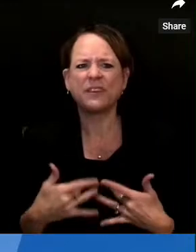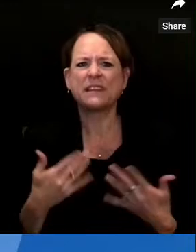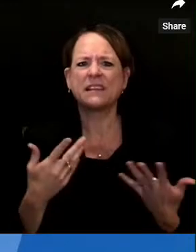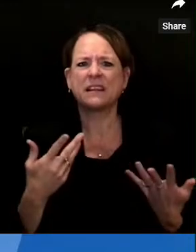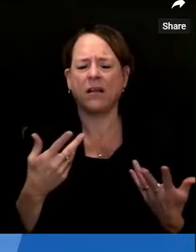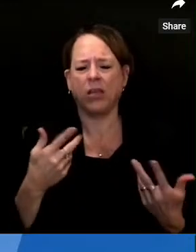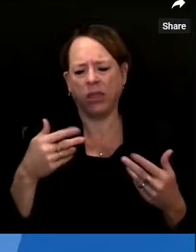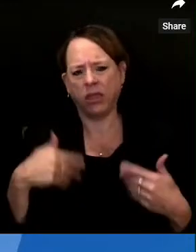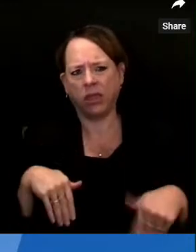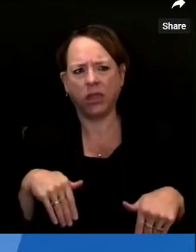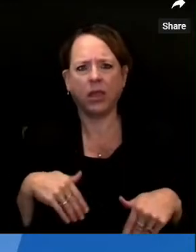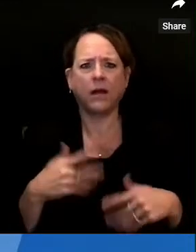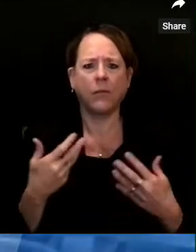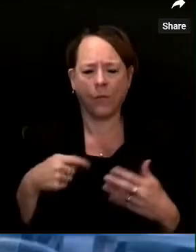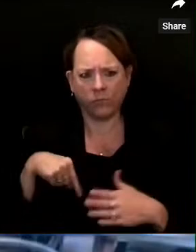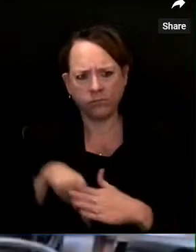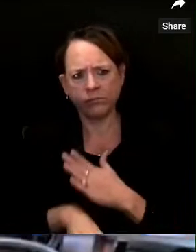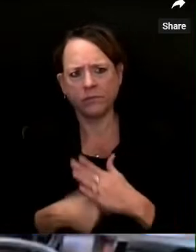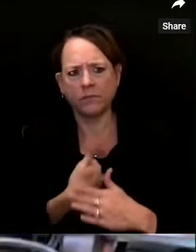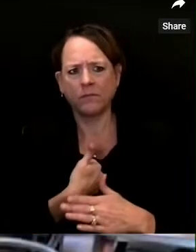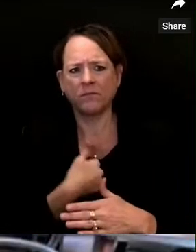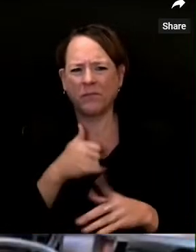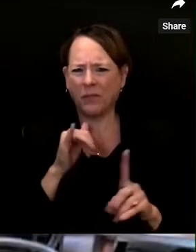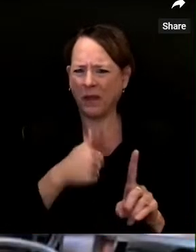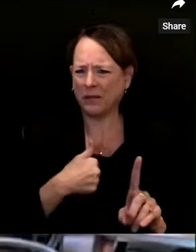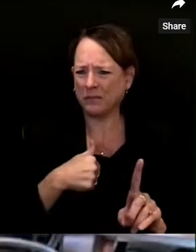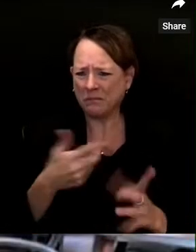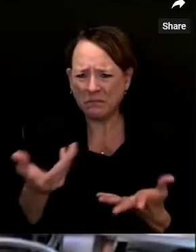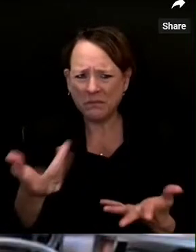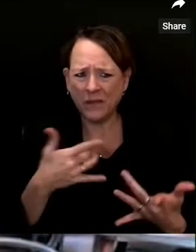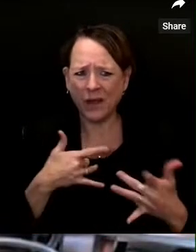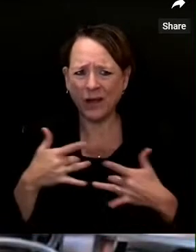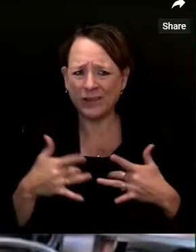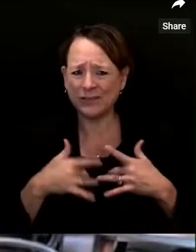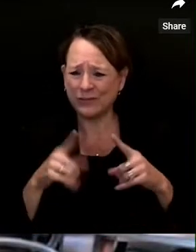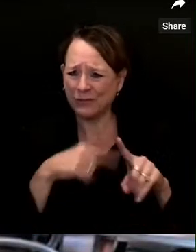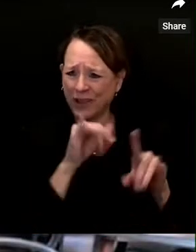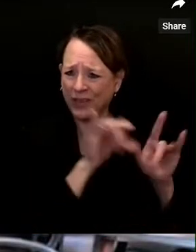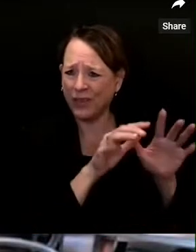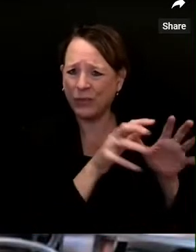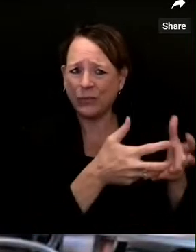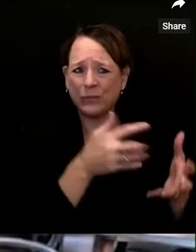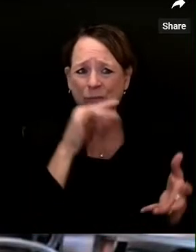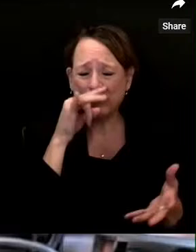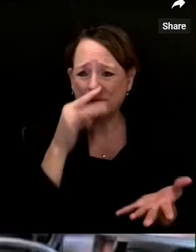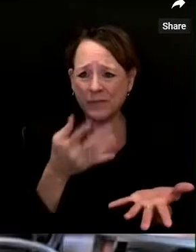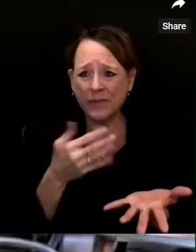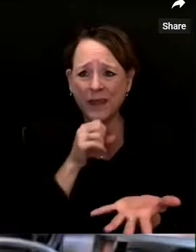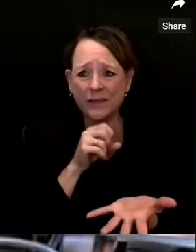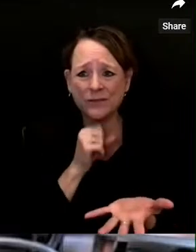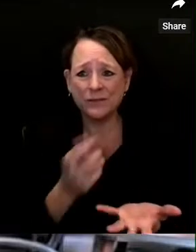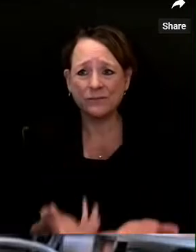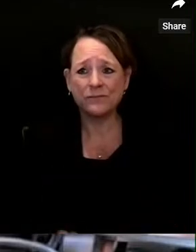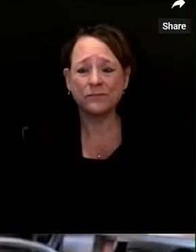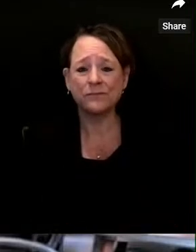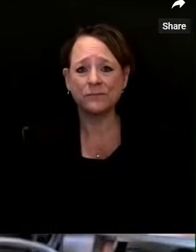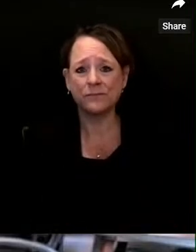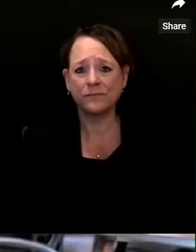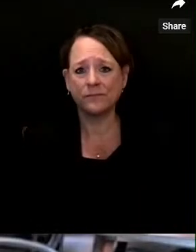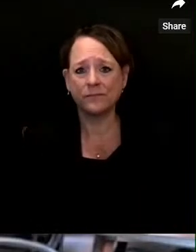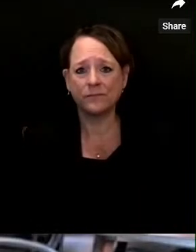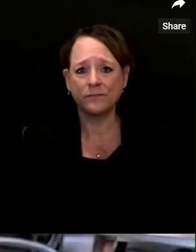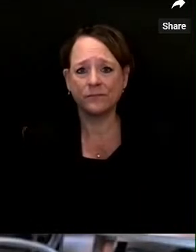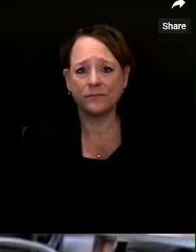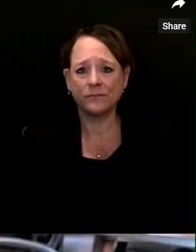the really critical point that underlies that question is that it's really important for all of us, and especially for our kids,